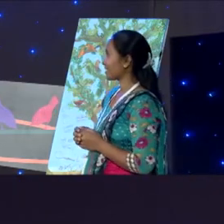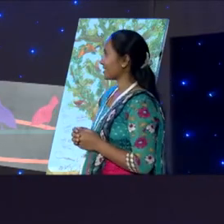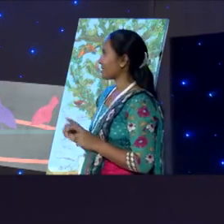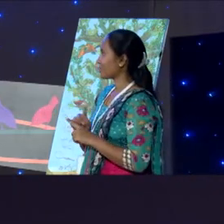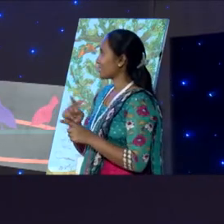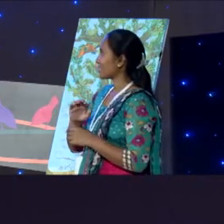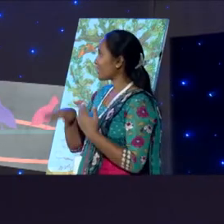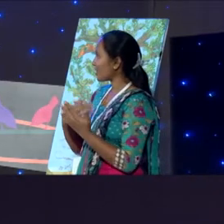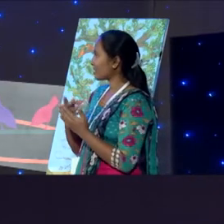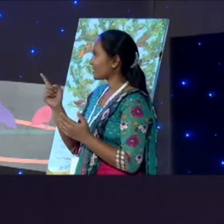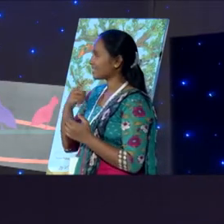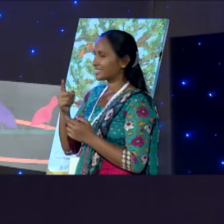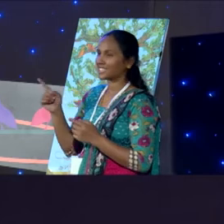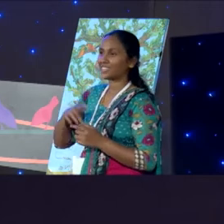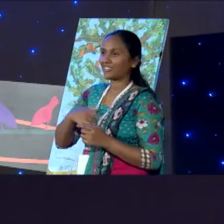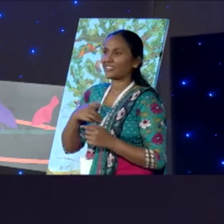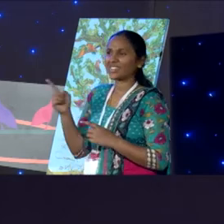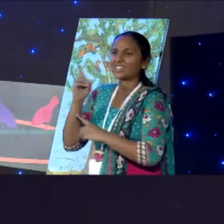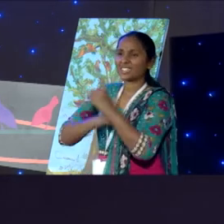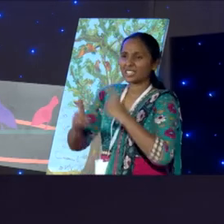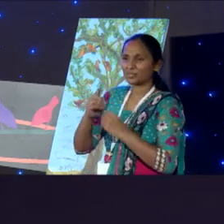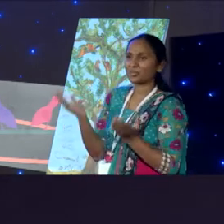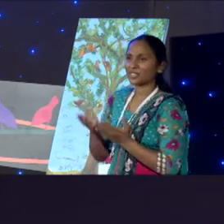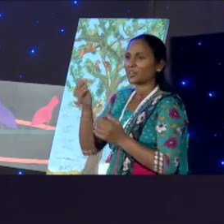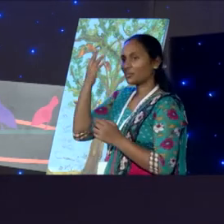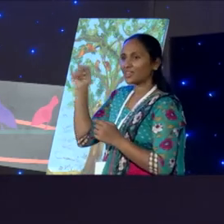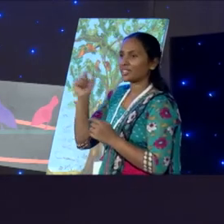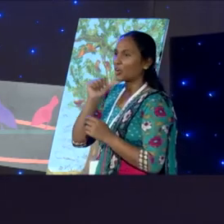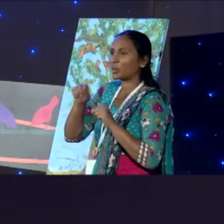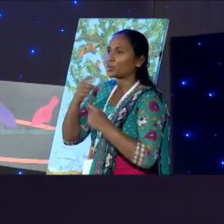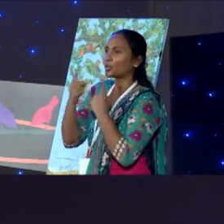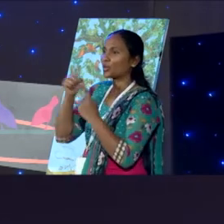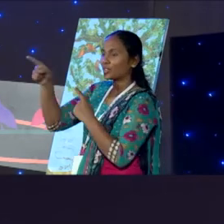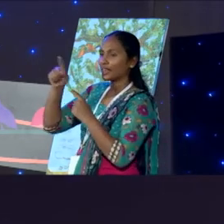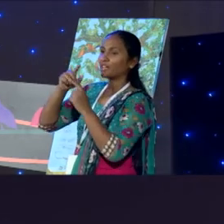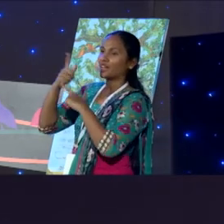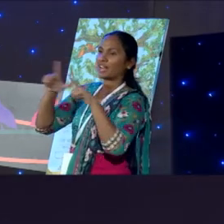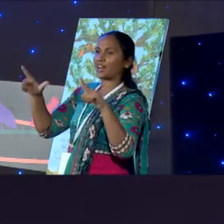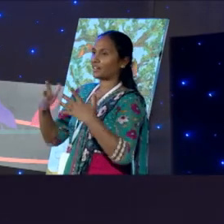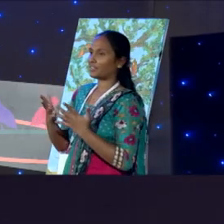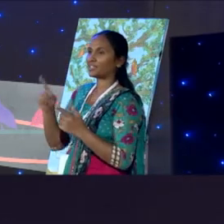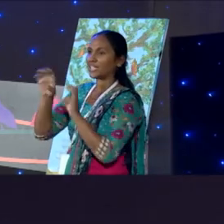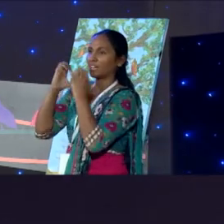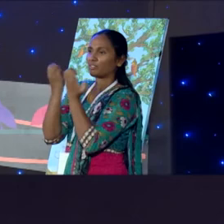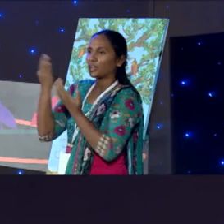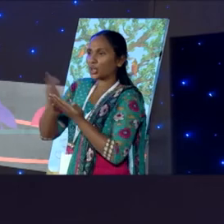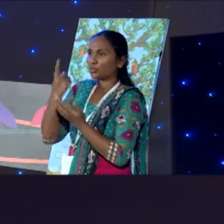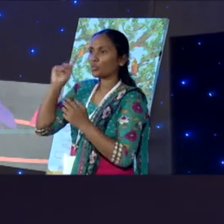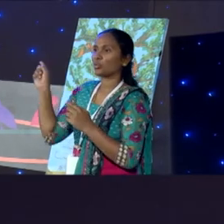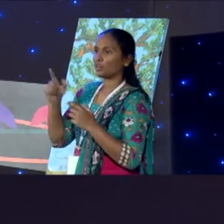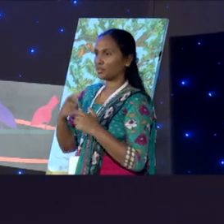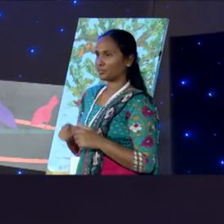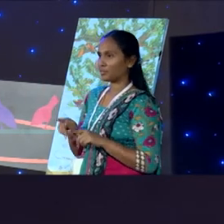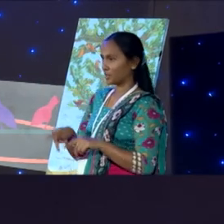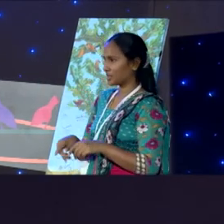saying is, I felt disabled there because I didn't speak their language. And that environment was new to me. And I never